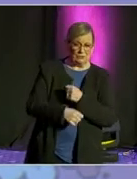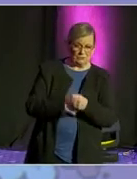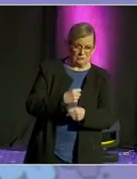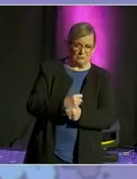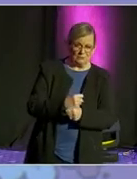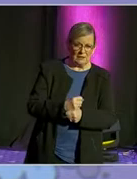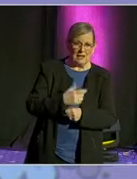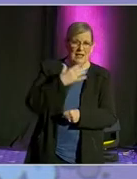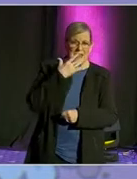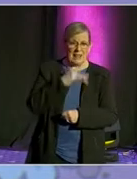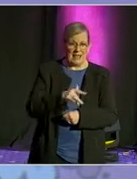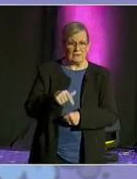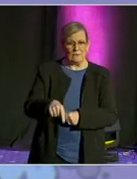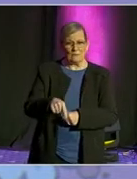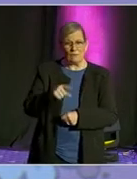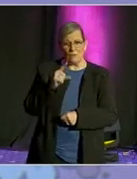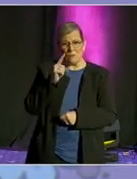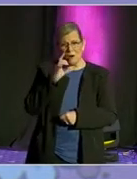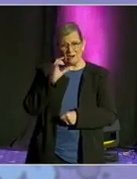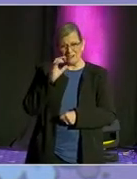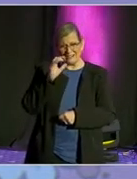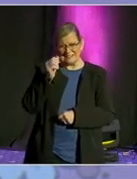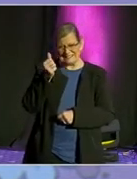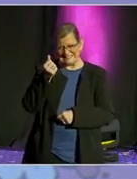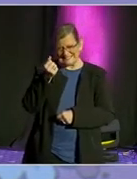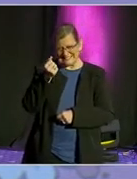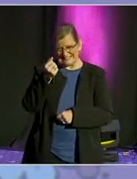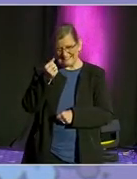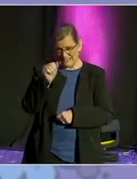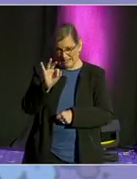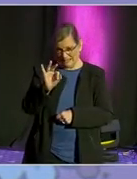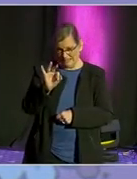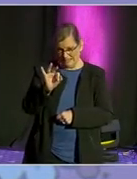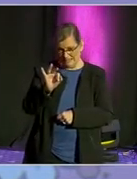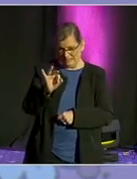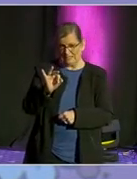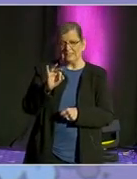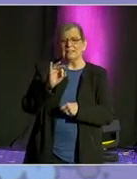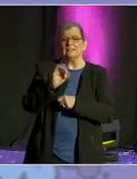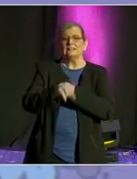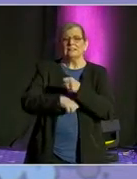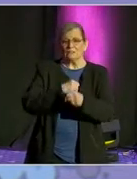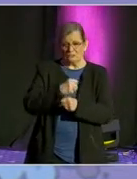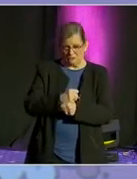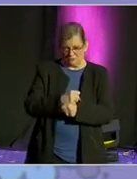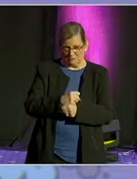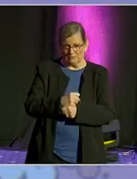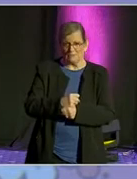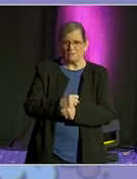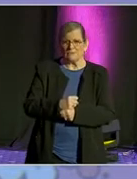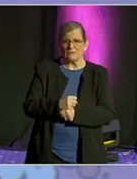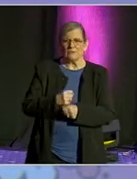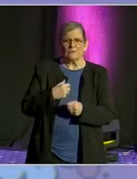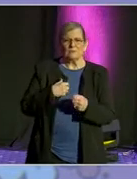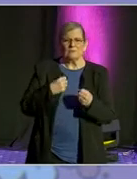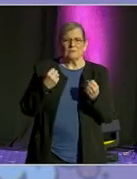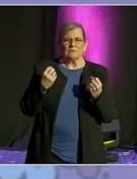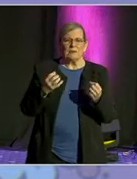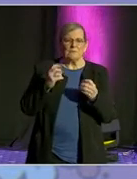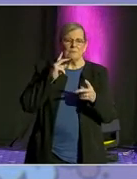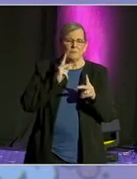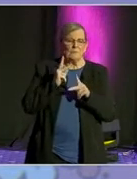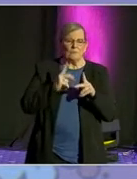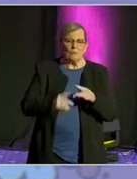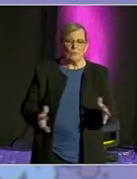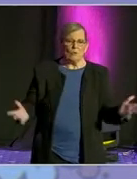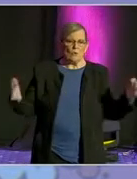celebrate the 109th anniversary of the gift of trees that have brought so many people to our city from all around the world. I'd like to welcome